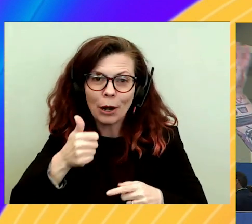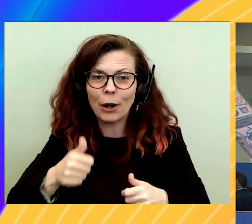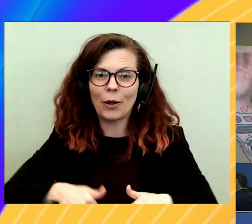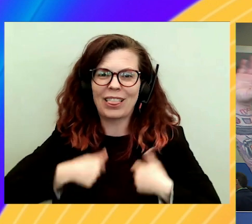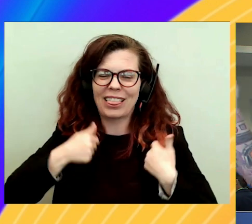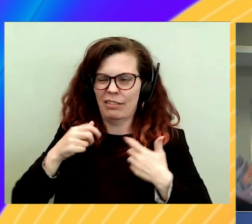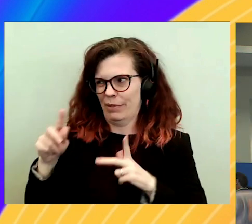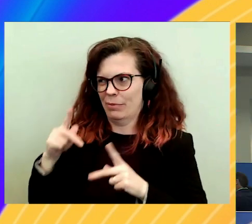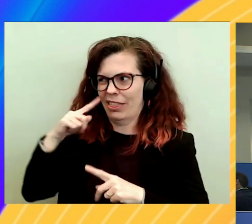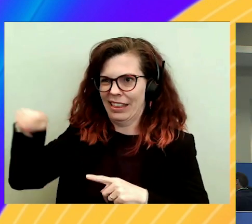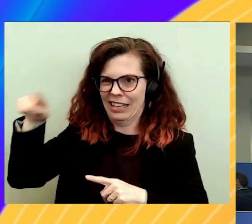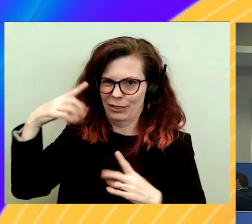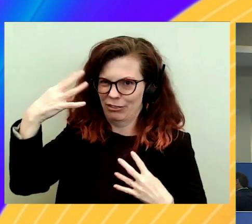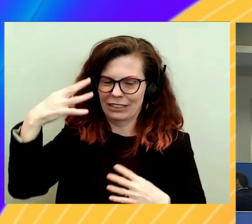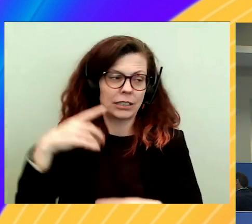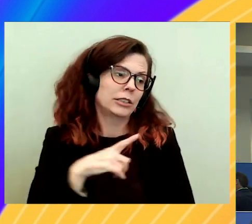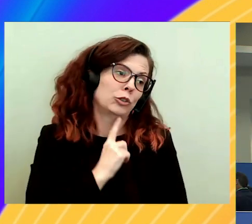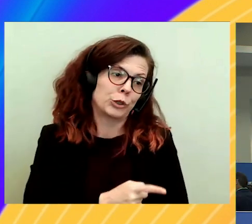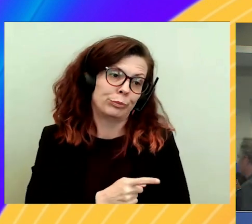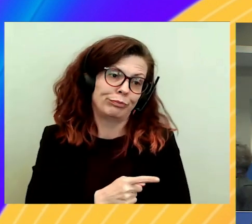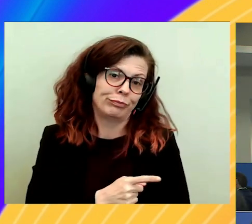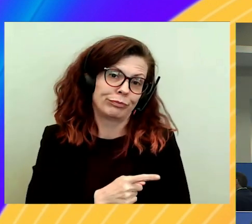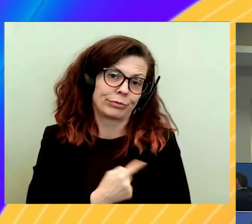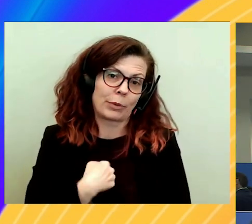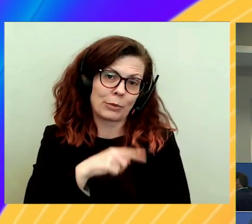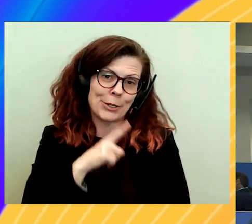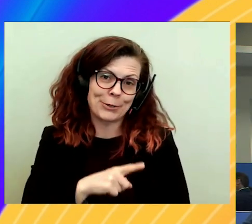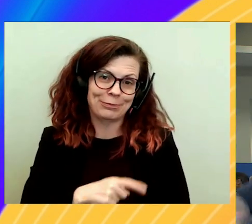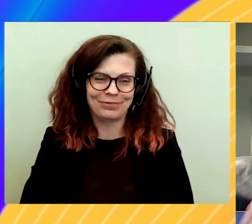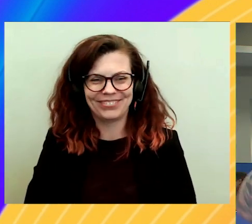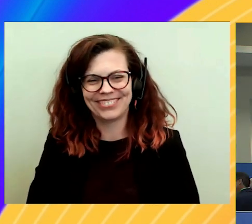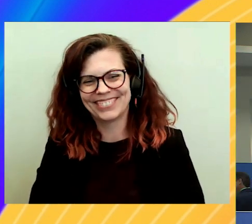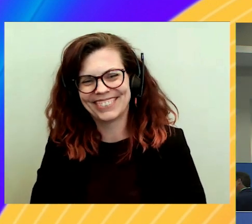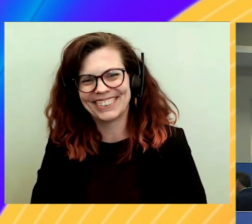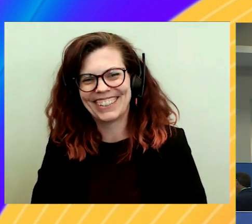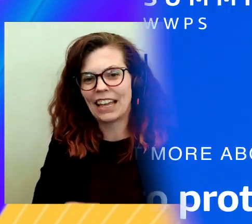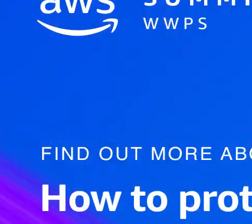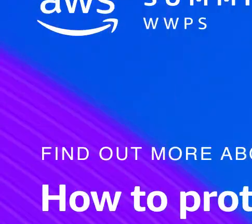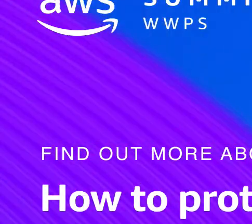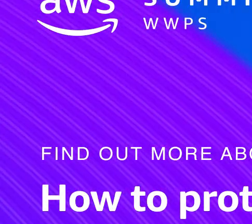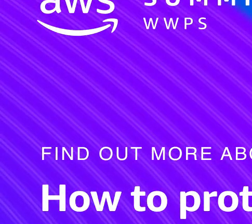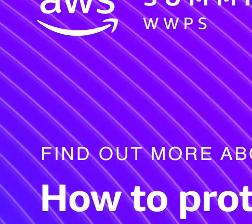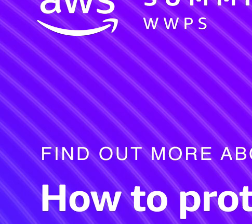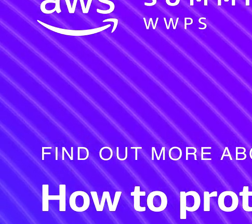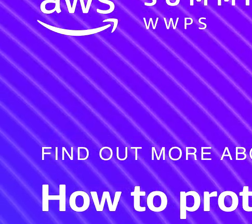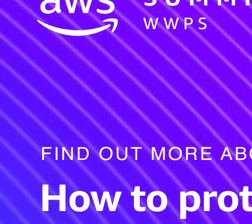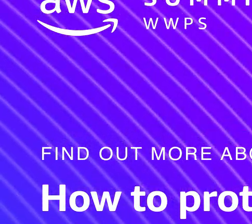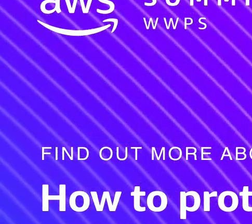Because we are. I think that's it. And we're out.